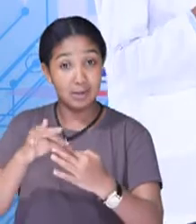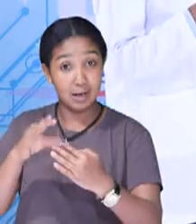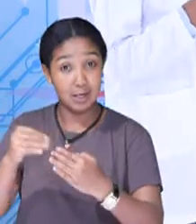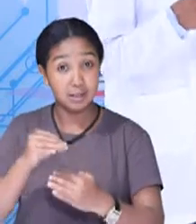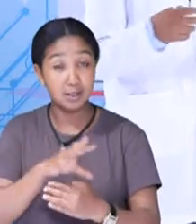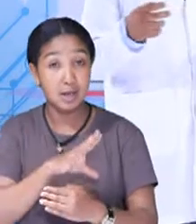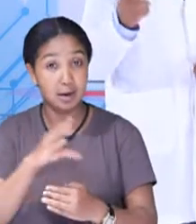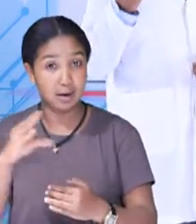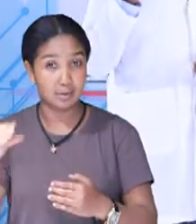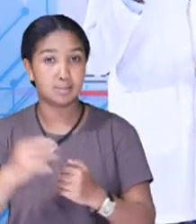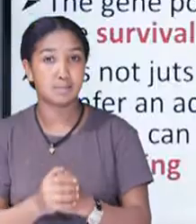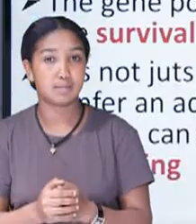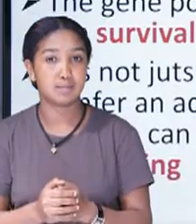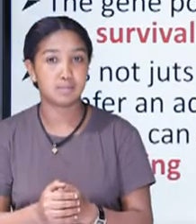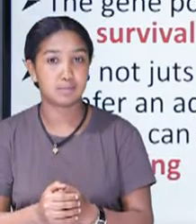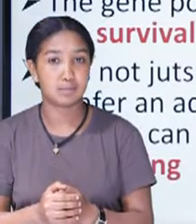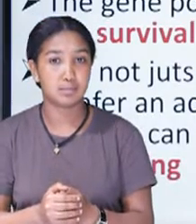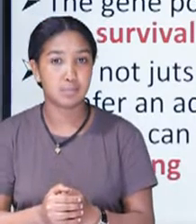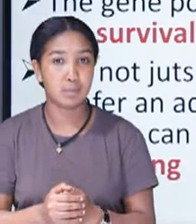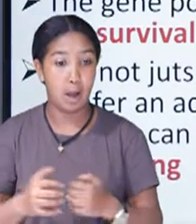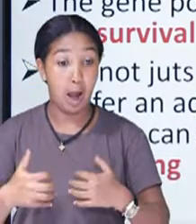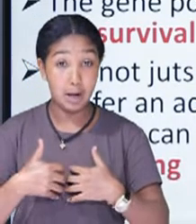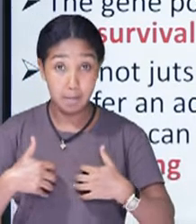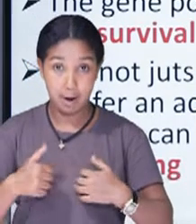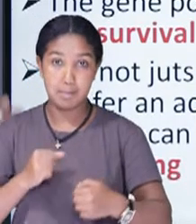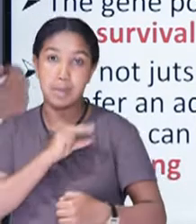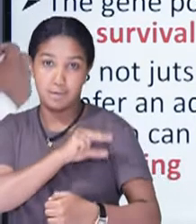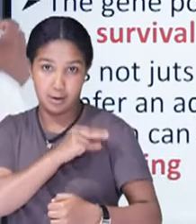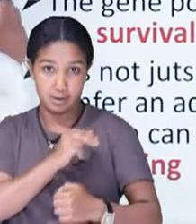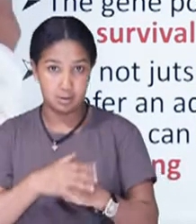selection, and animal behavior.